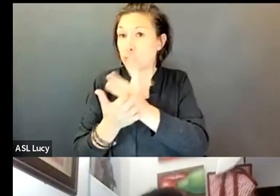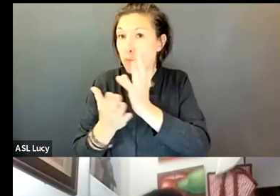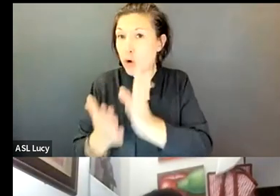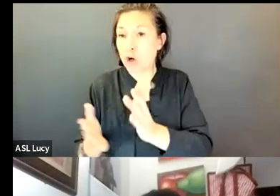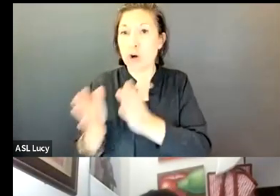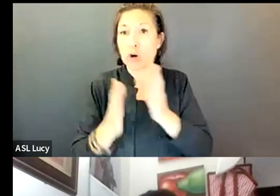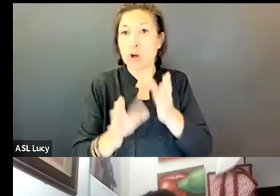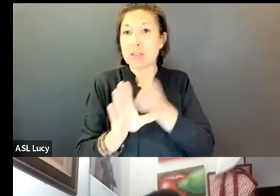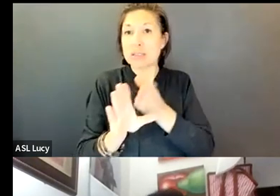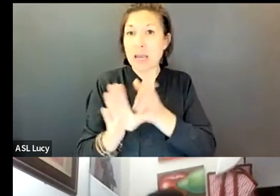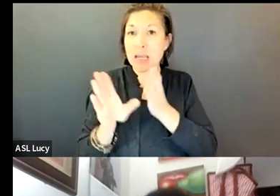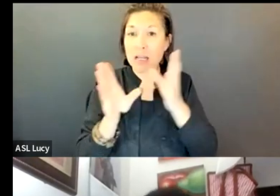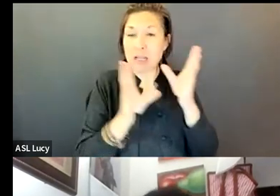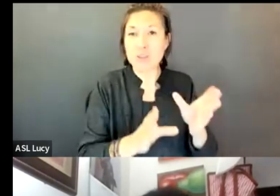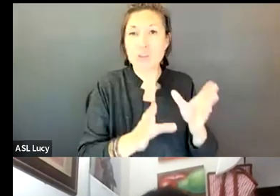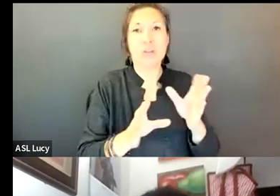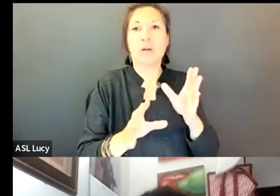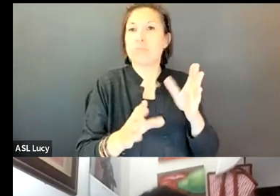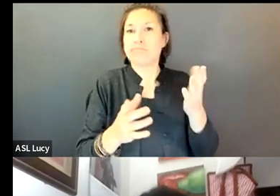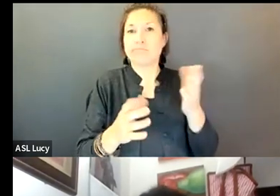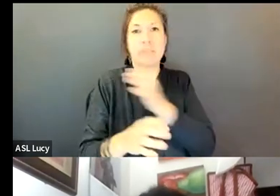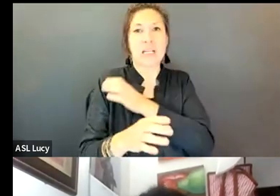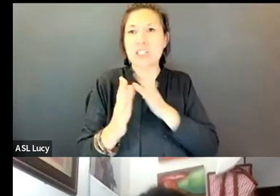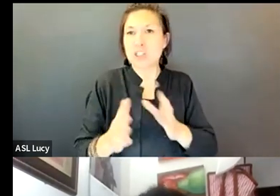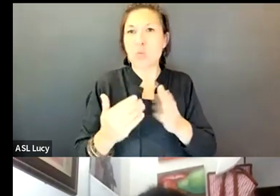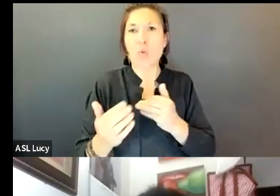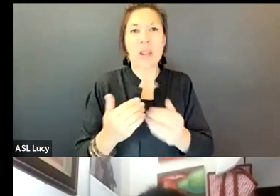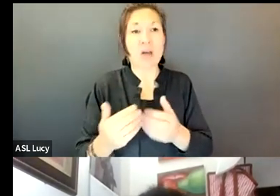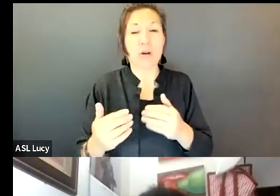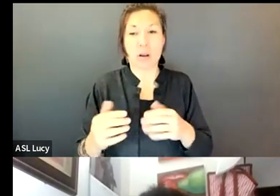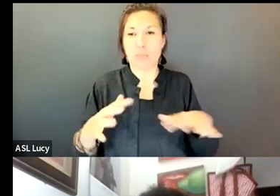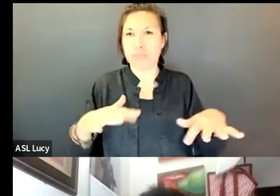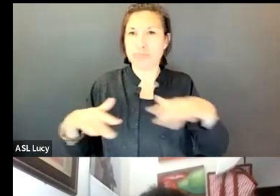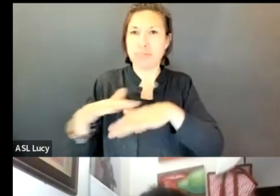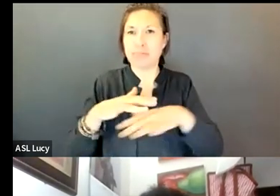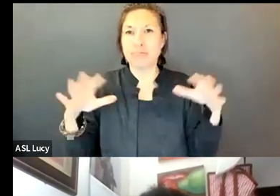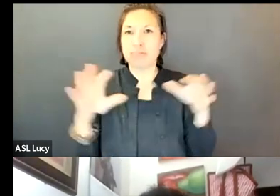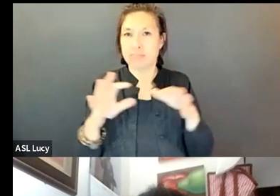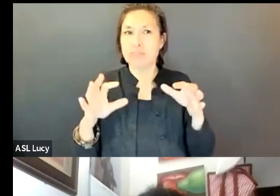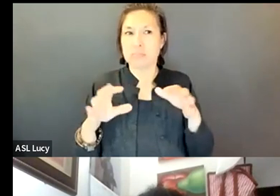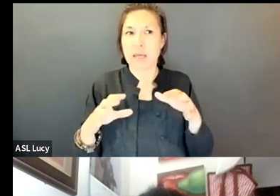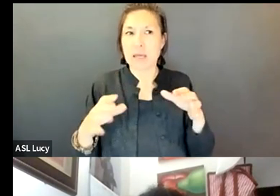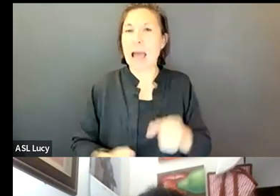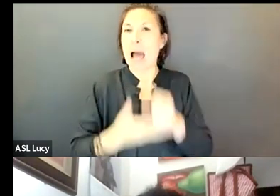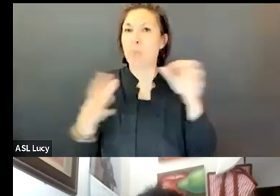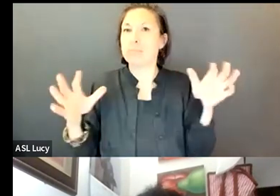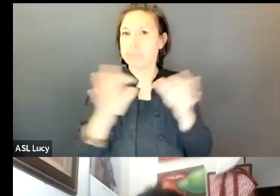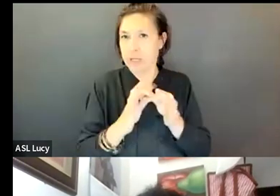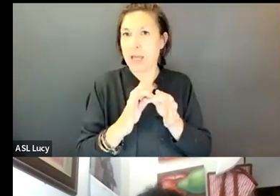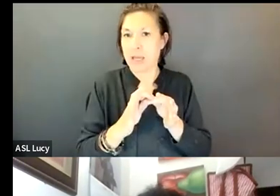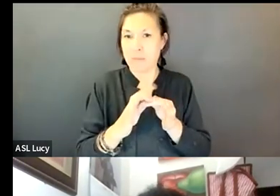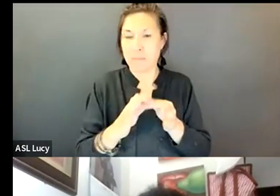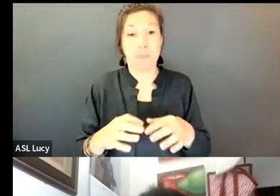everyone in that fabric to make the connection for our youngest students where we we see that that and sometimes it can be